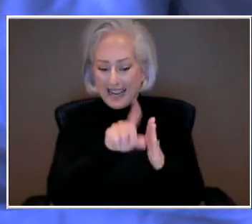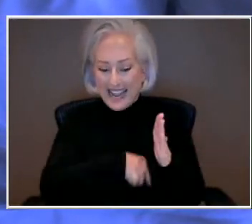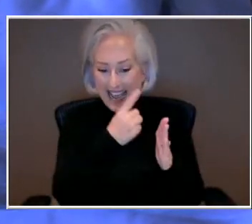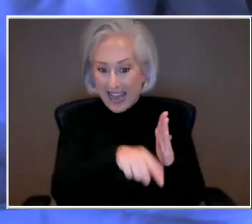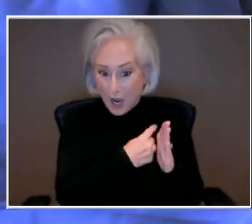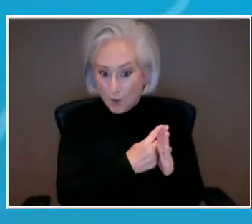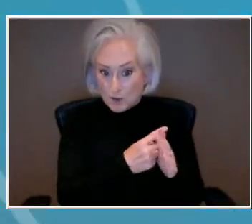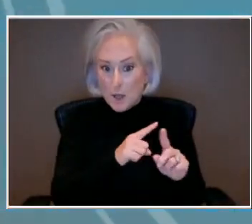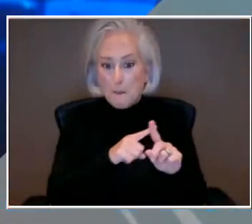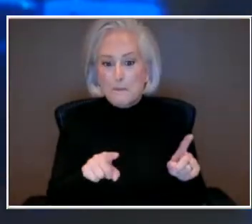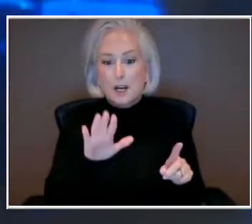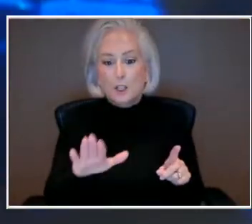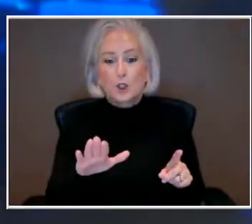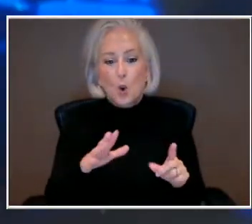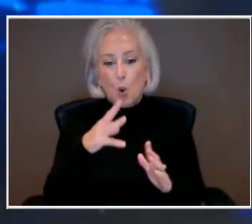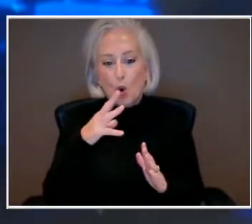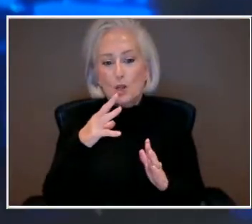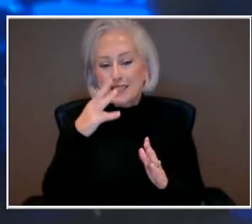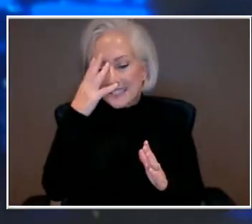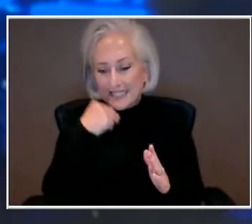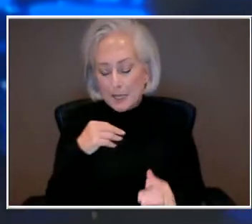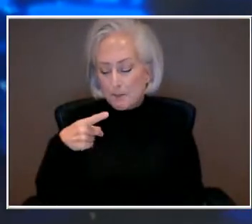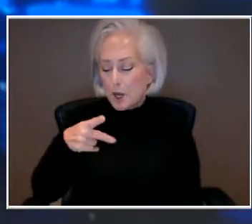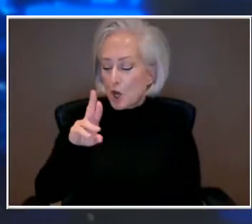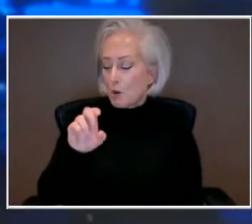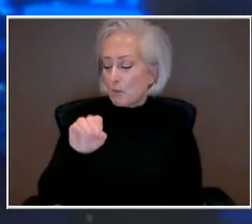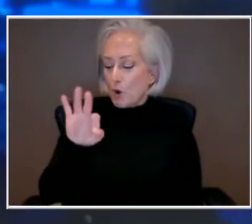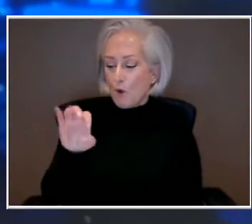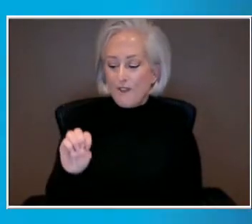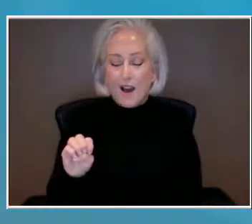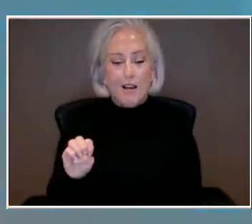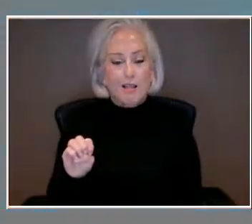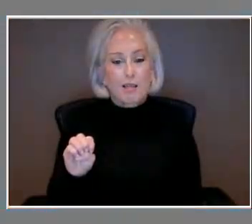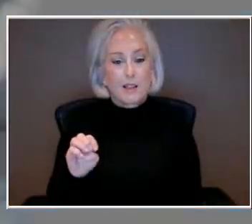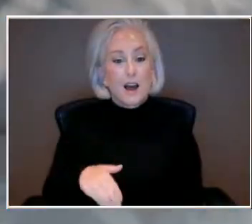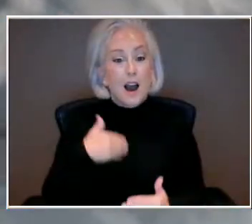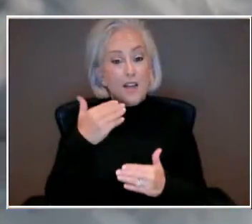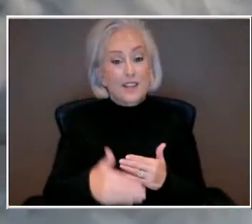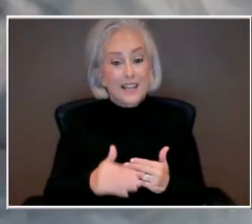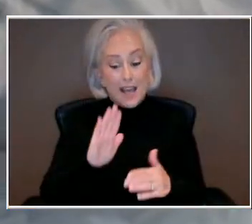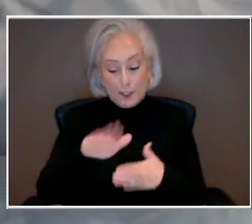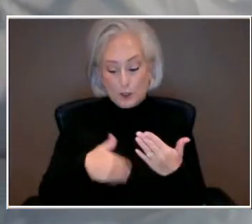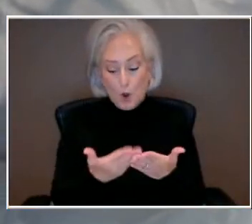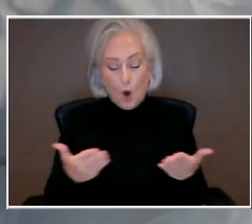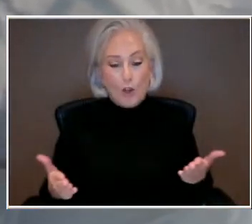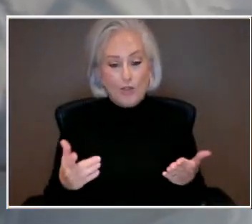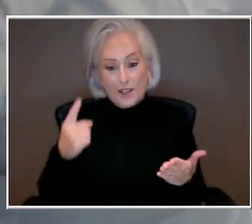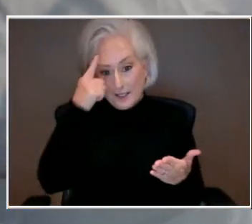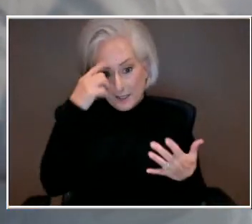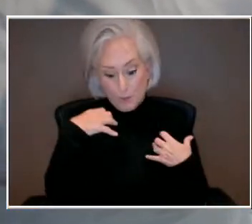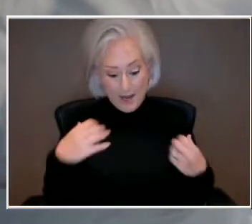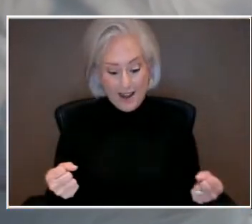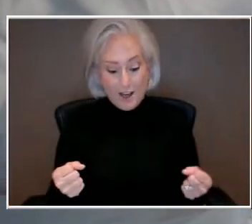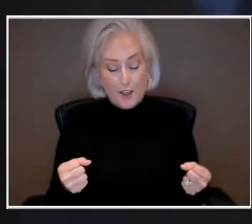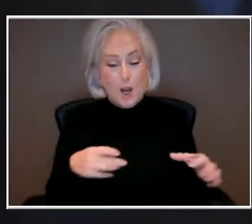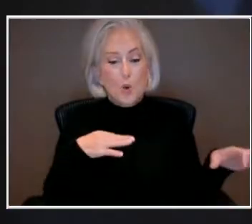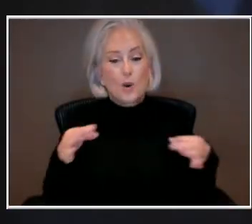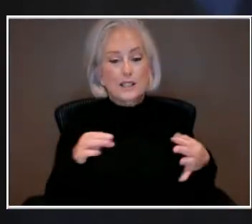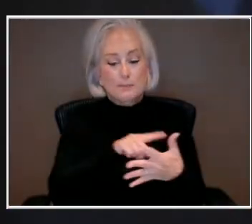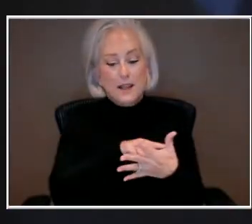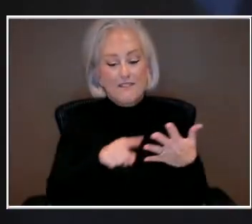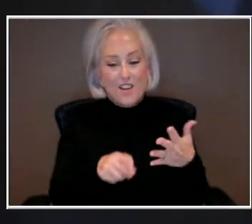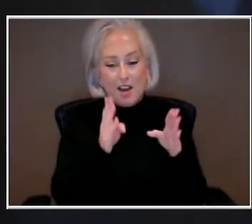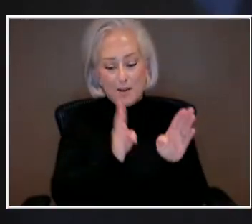sleep profile. I'm Alexis Del Cid. On the next All Things Brain Health, we explain the 5 patterns of sleep